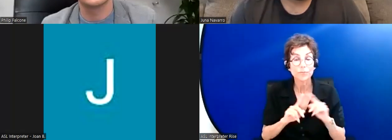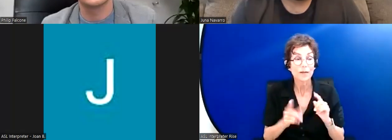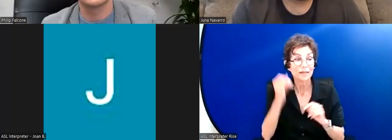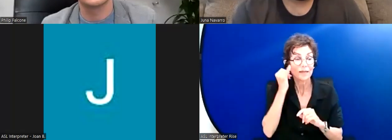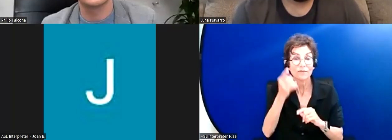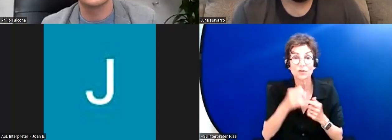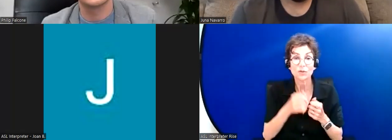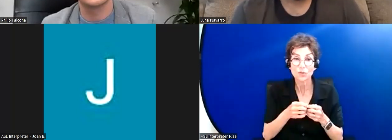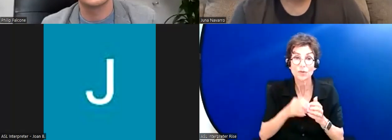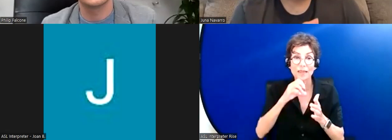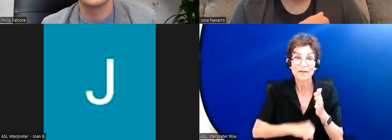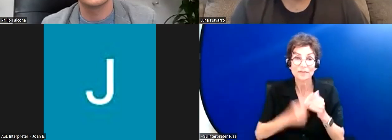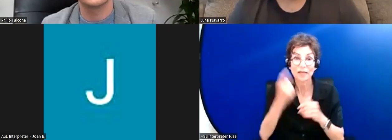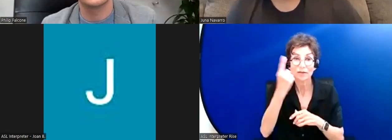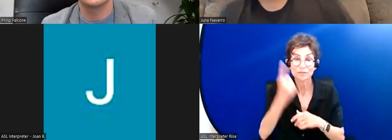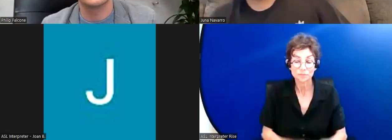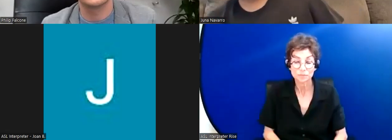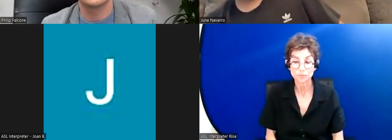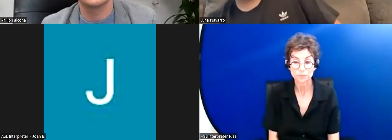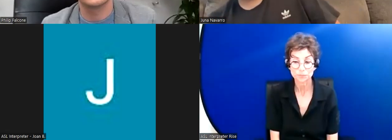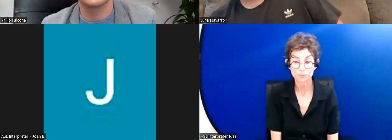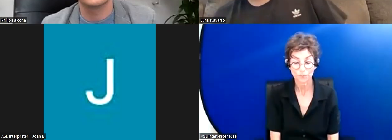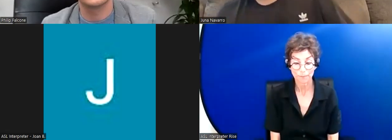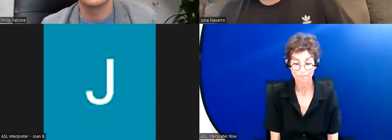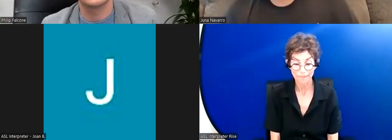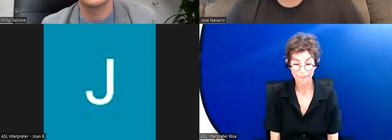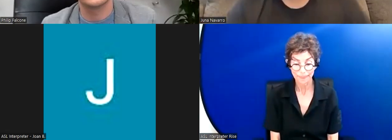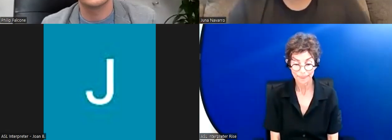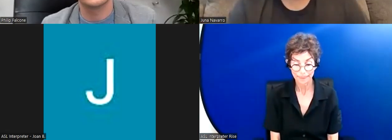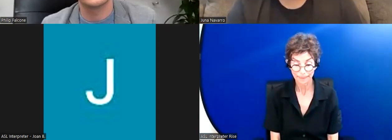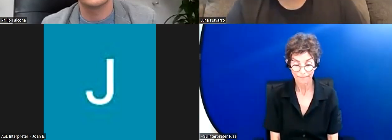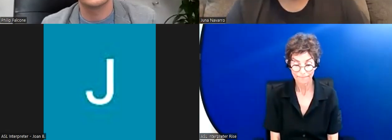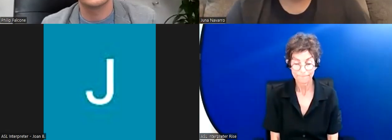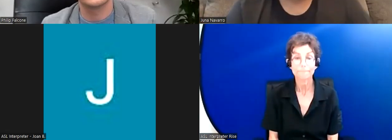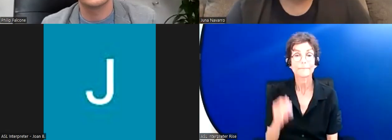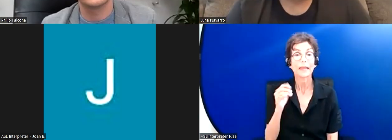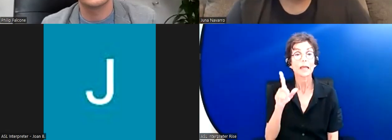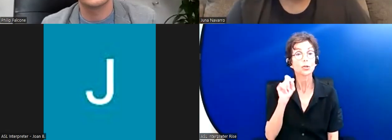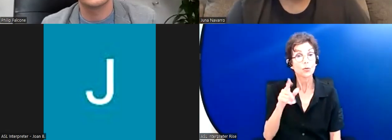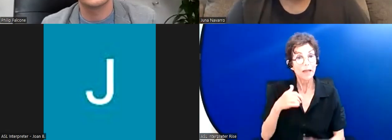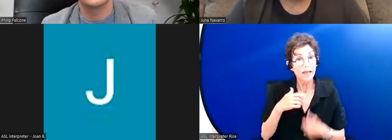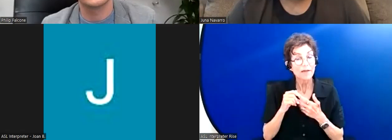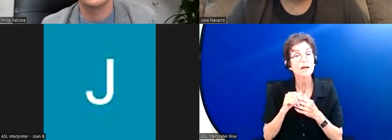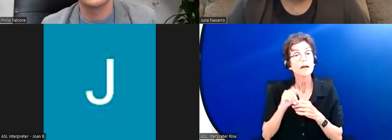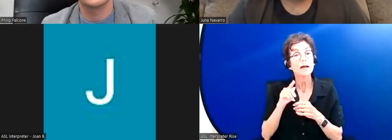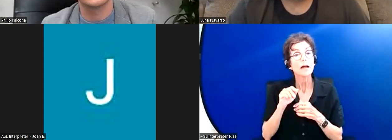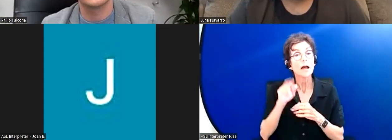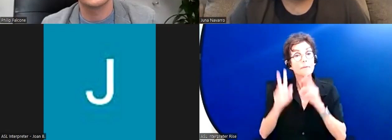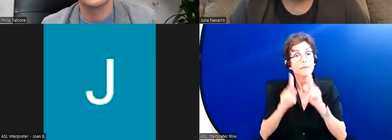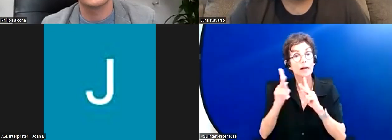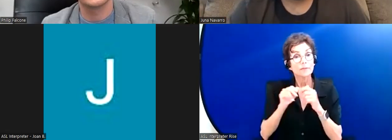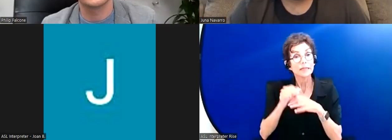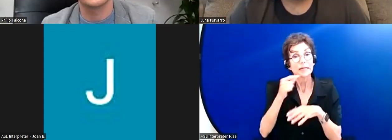out, is there a public comment feedback period prior to the final mural being painted where the rendering